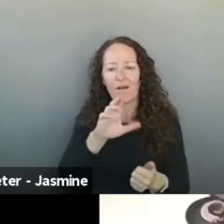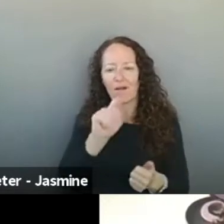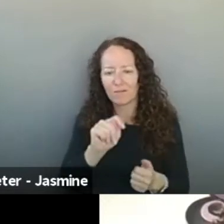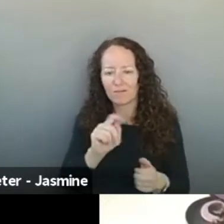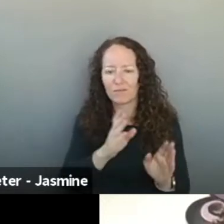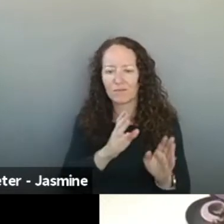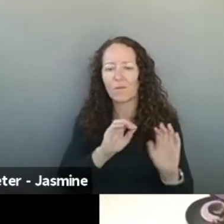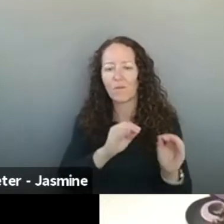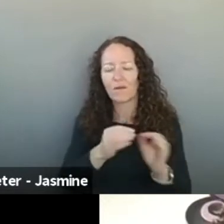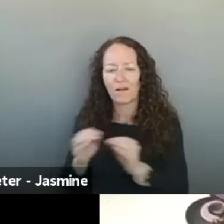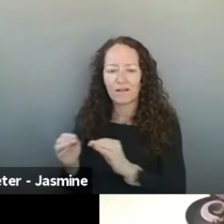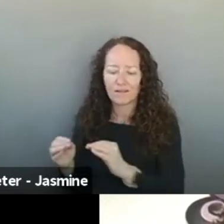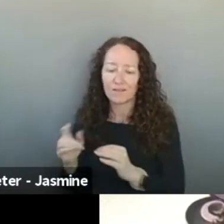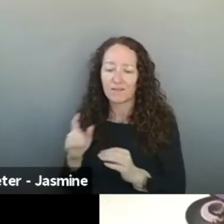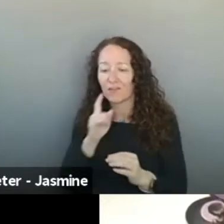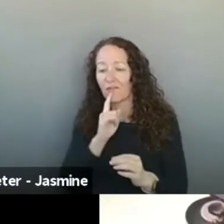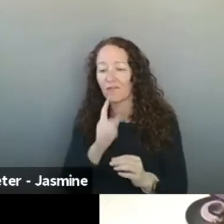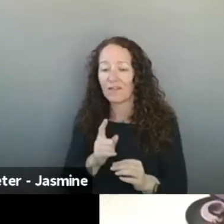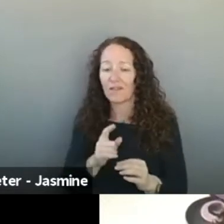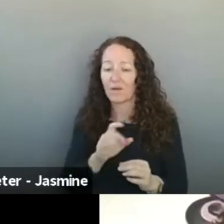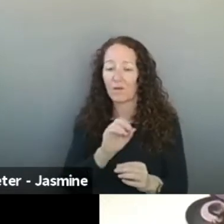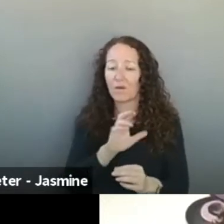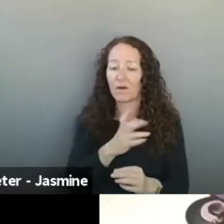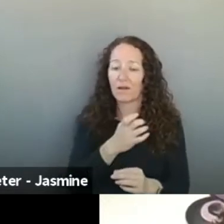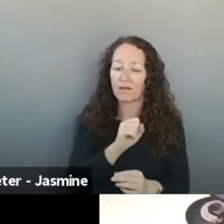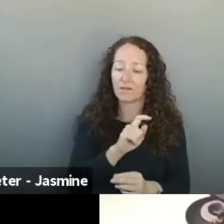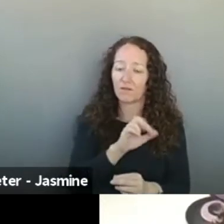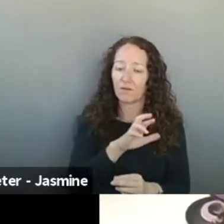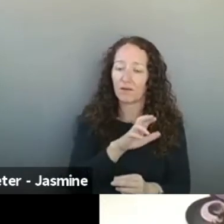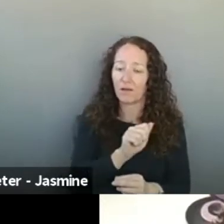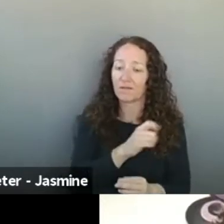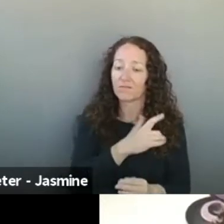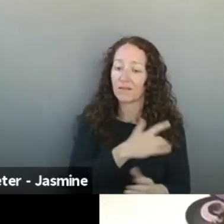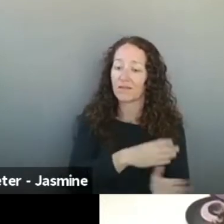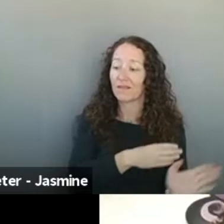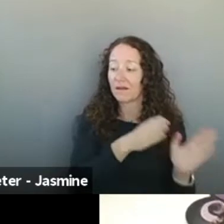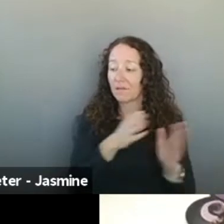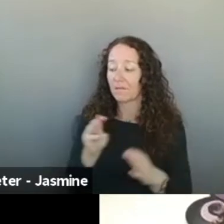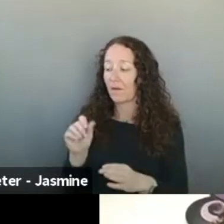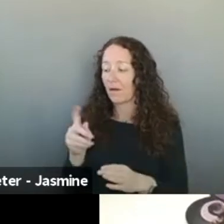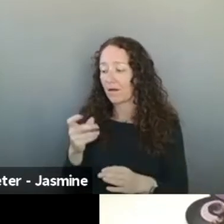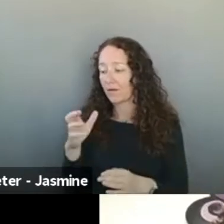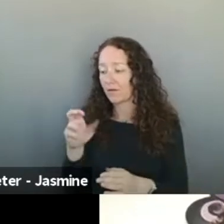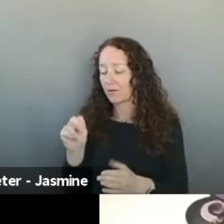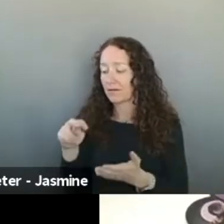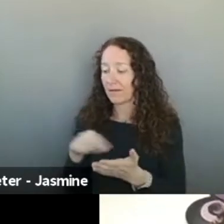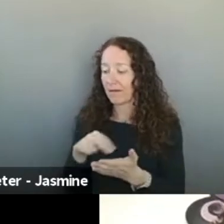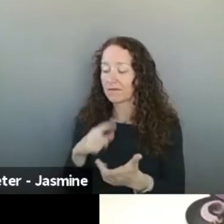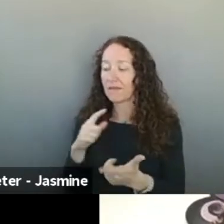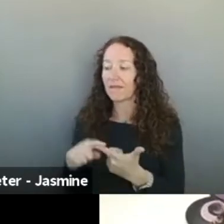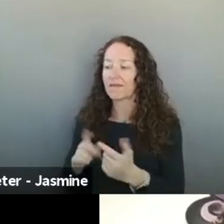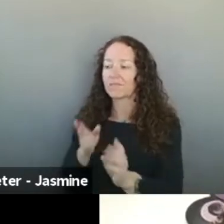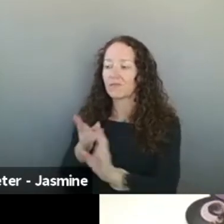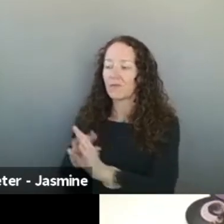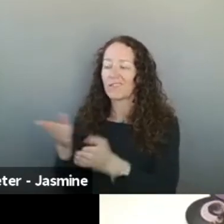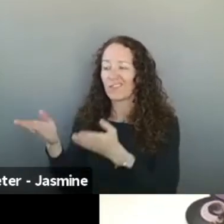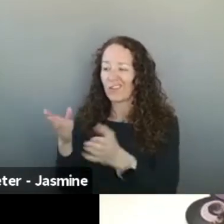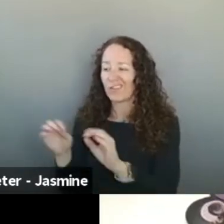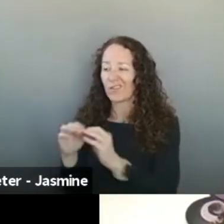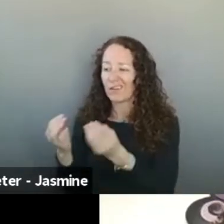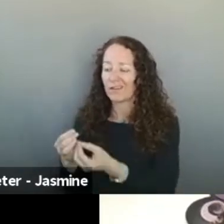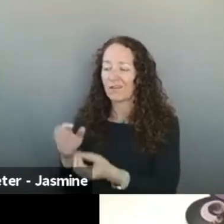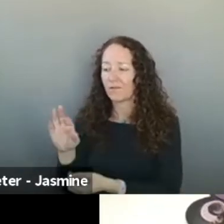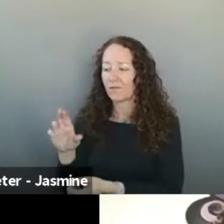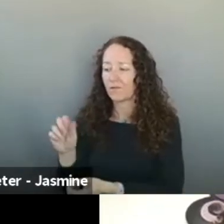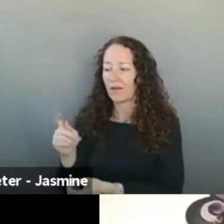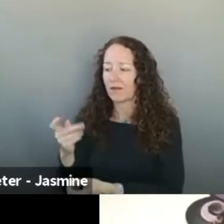dance companies, and then into an art service organization like Fractured Atlas, where I've been for 12 years now, and really